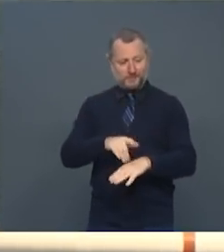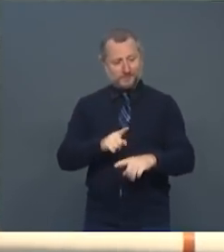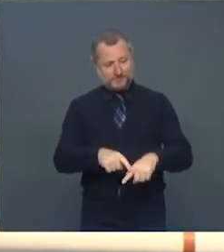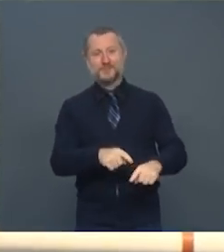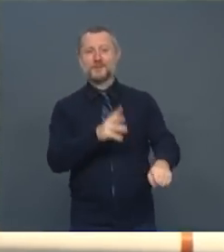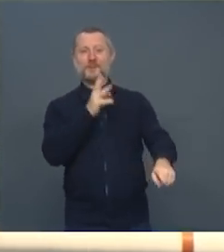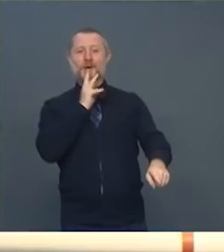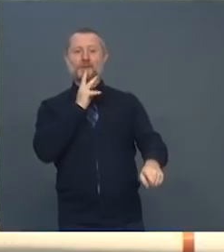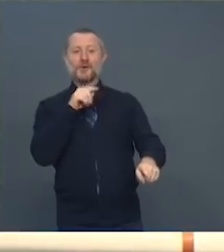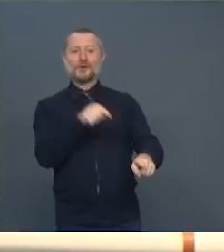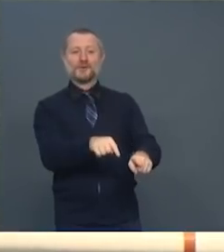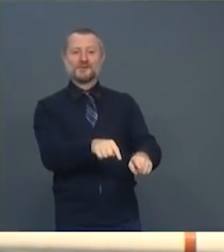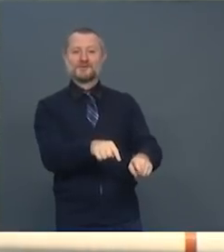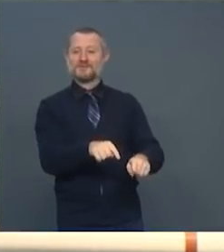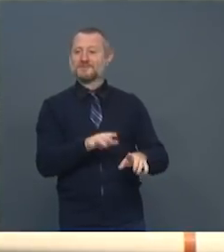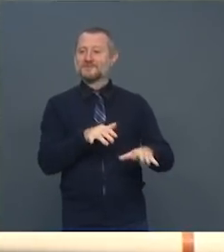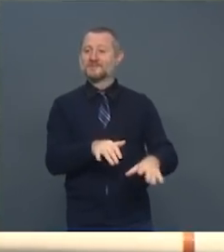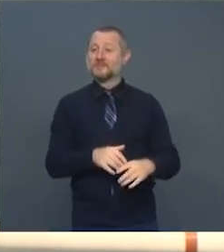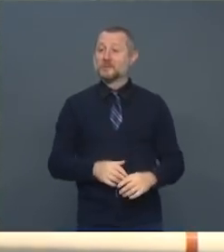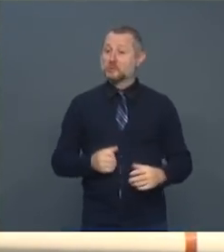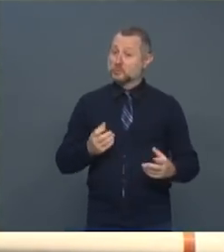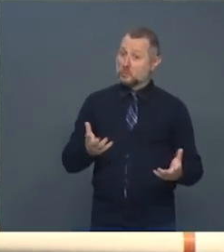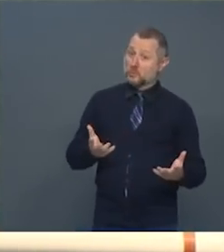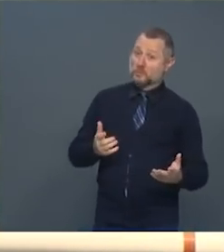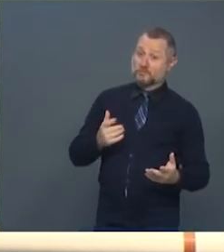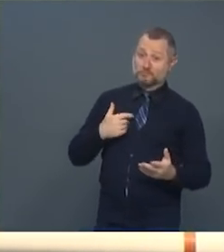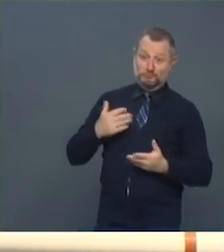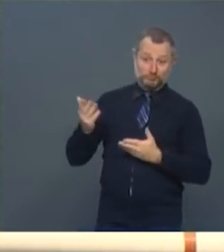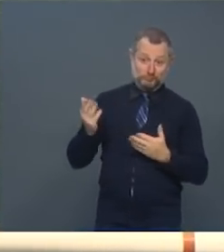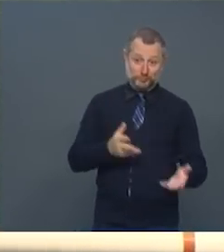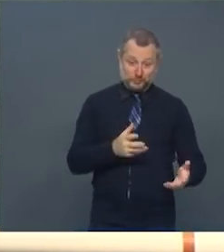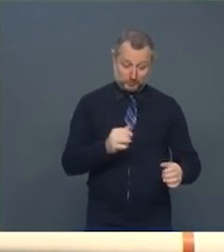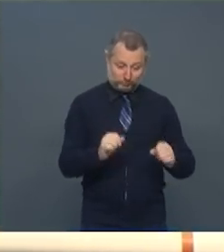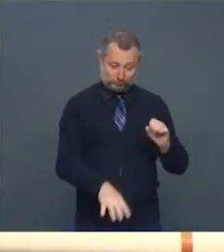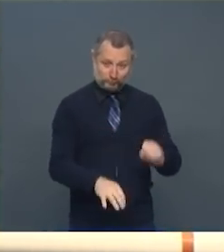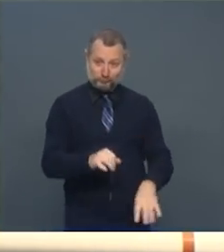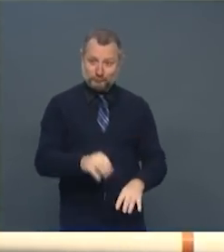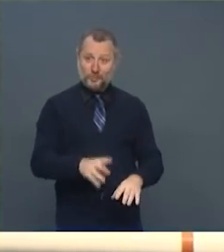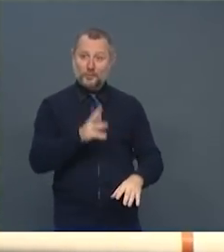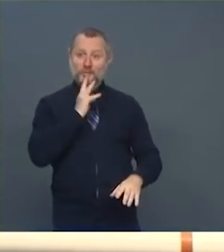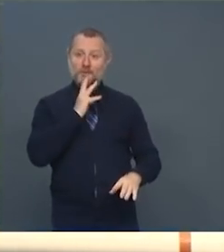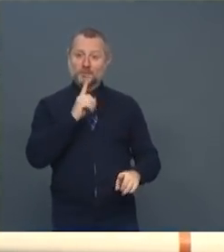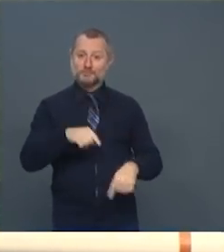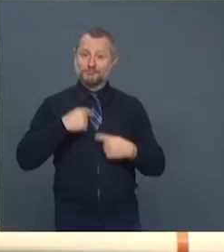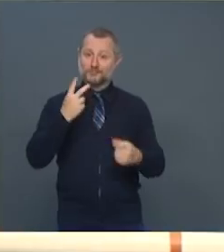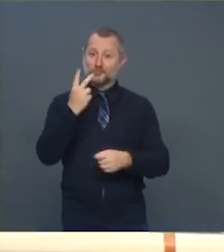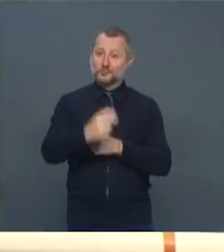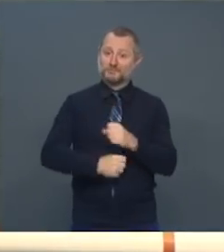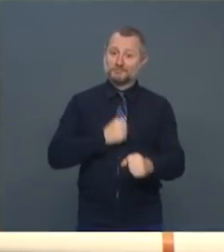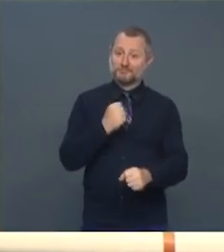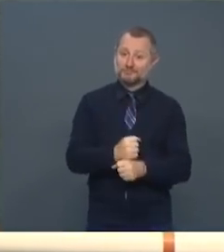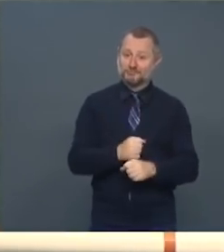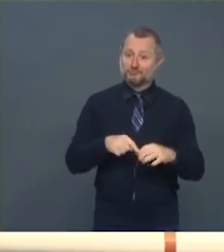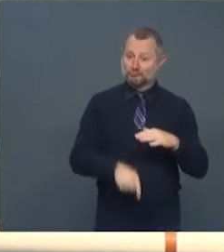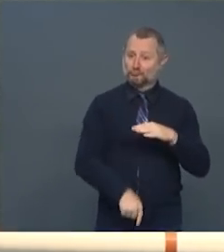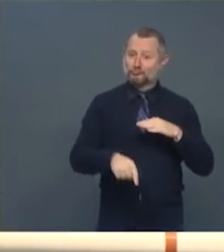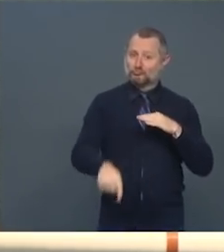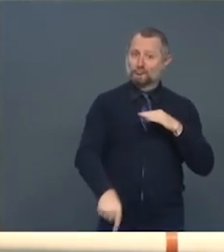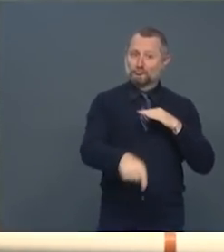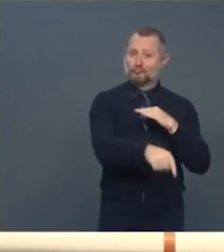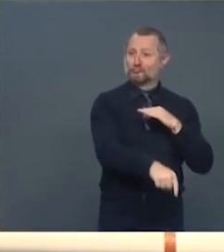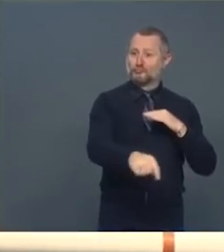So, you know, bringing this material today, bringing the material that we brought to these reefs over the last 2 years, you know, we're taking